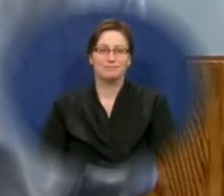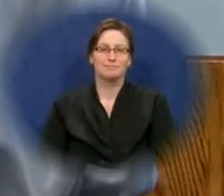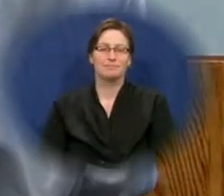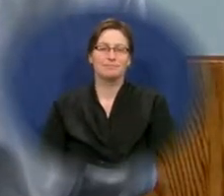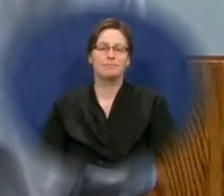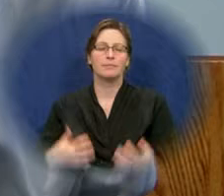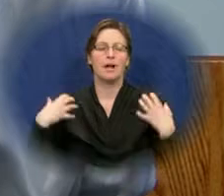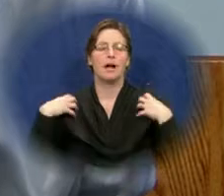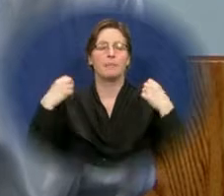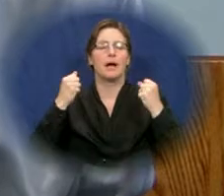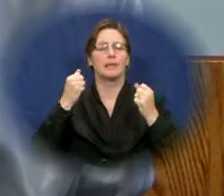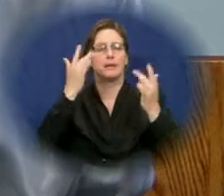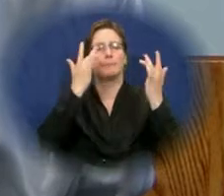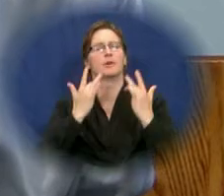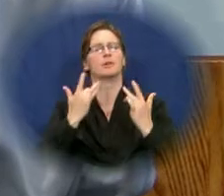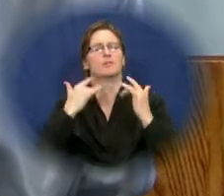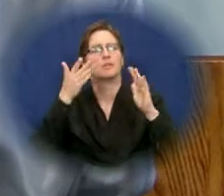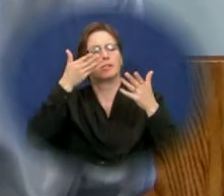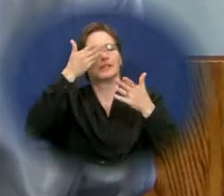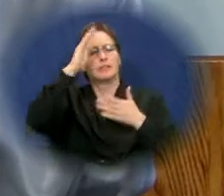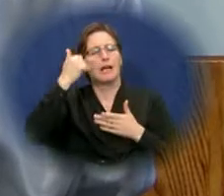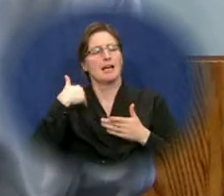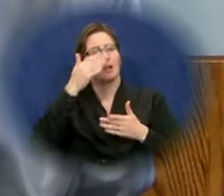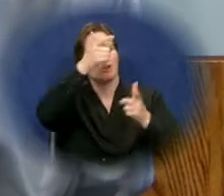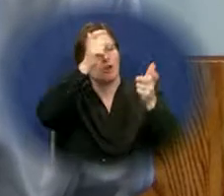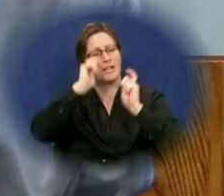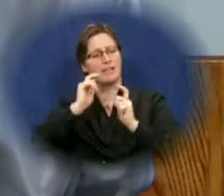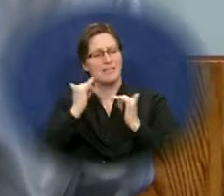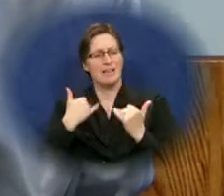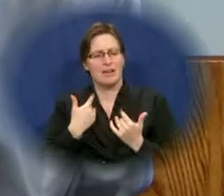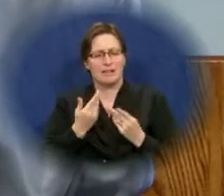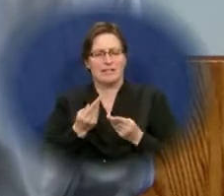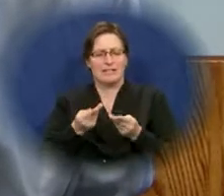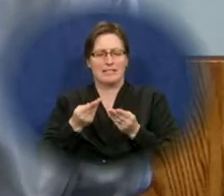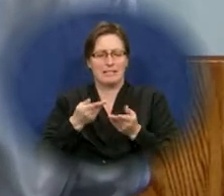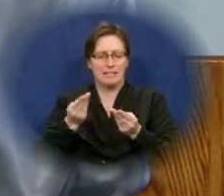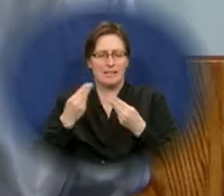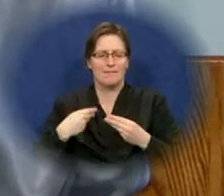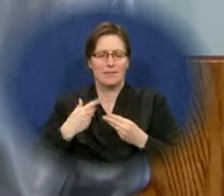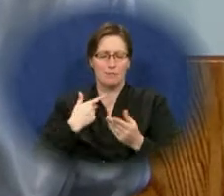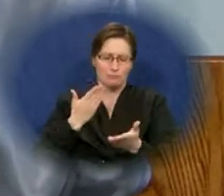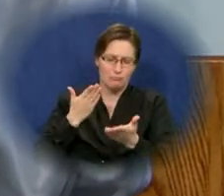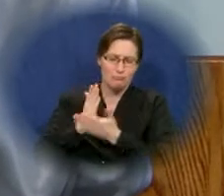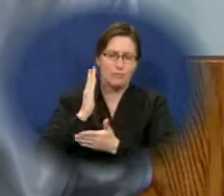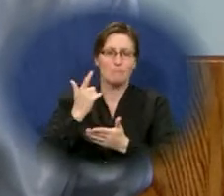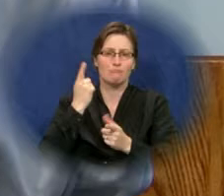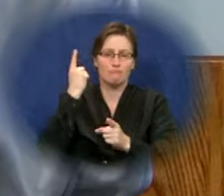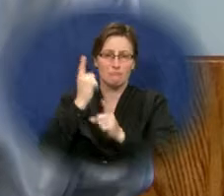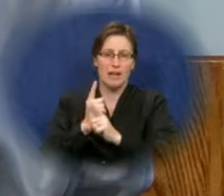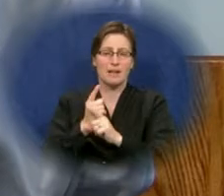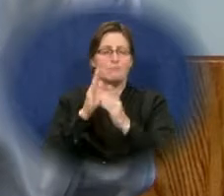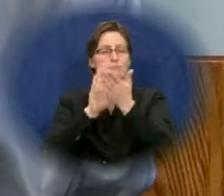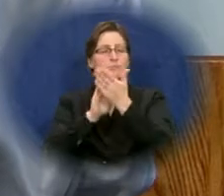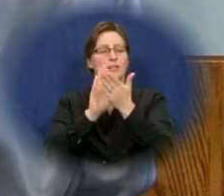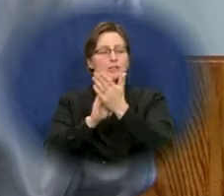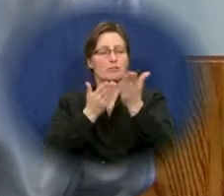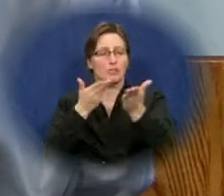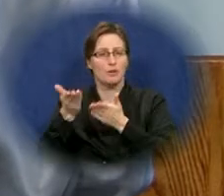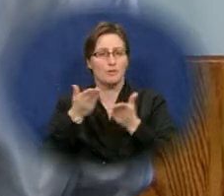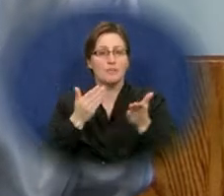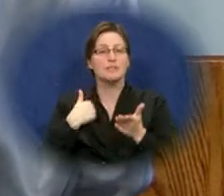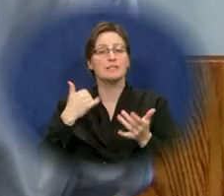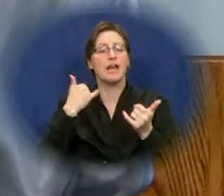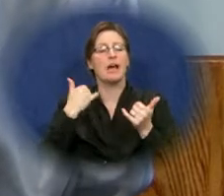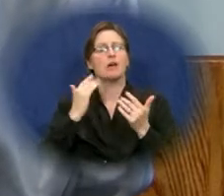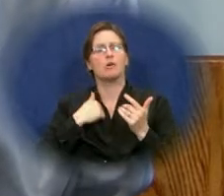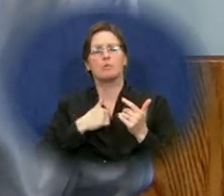Almighty and merciful God, by whose gift your faithful offer you right and praiseworthy service, grant, we pray, that we